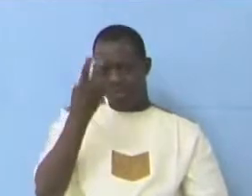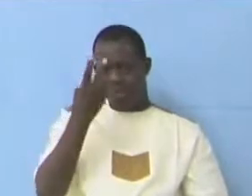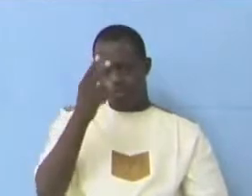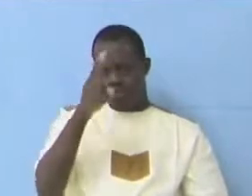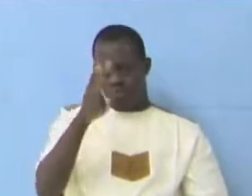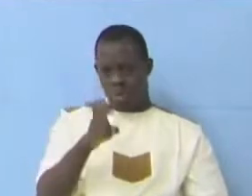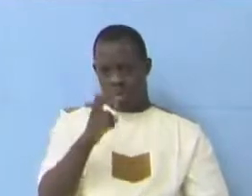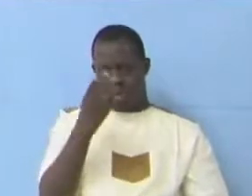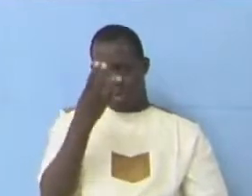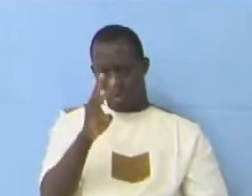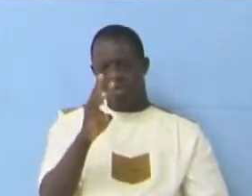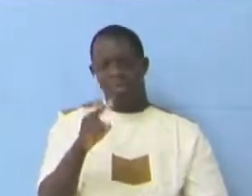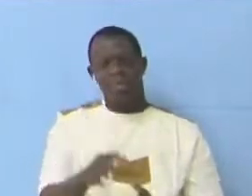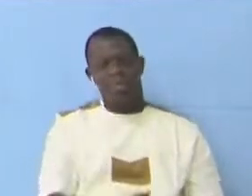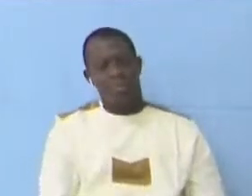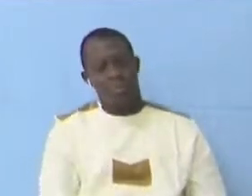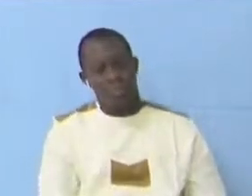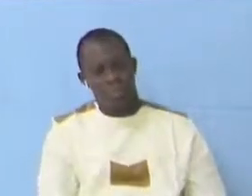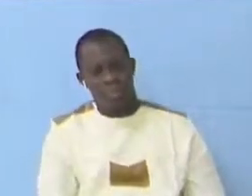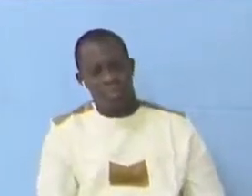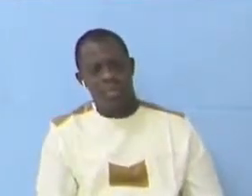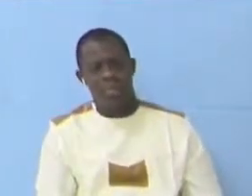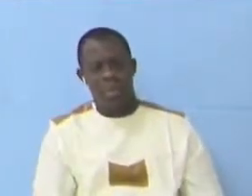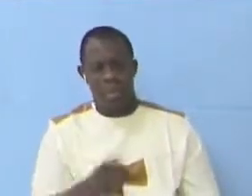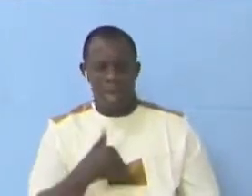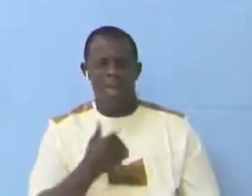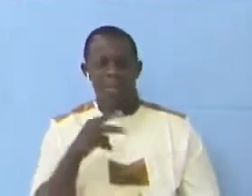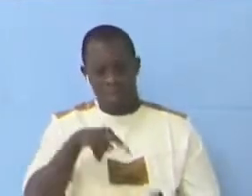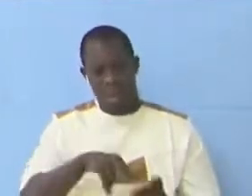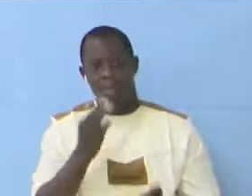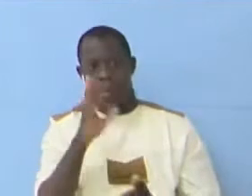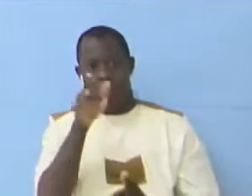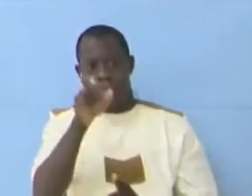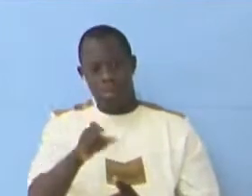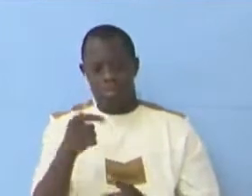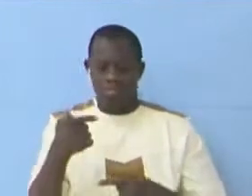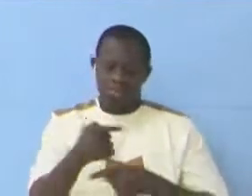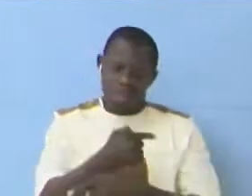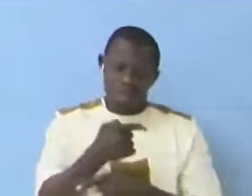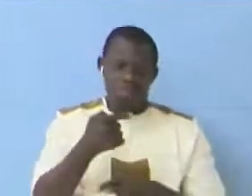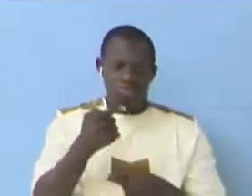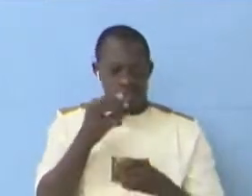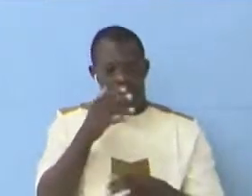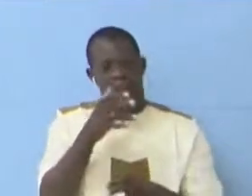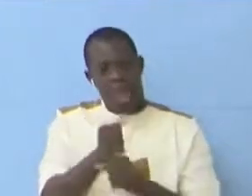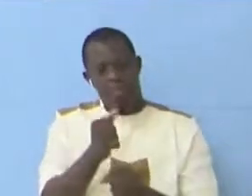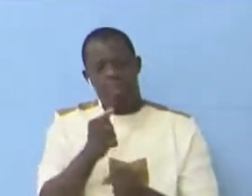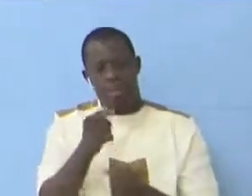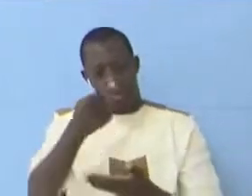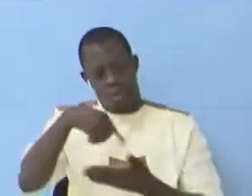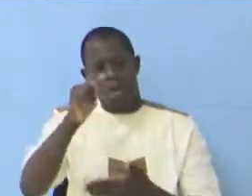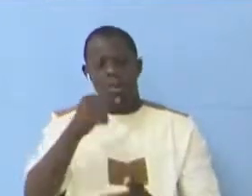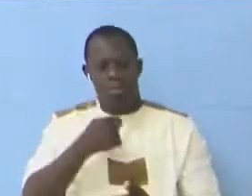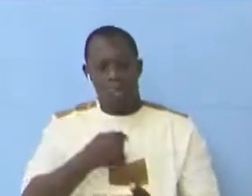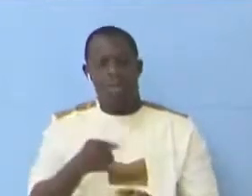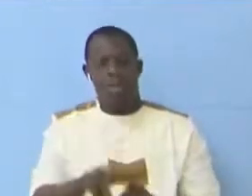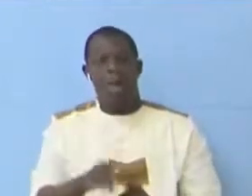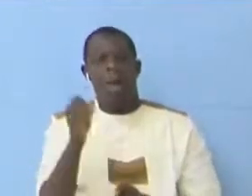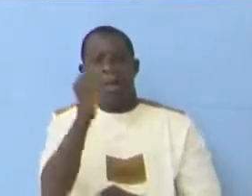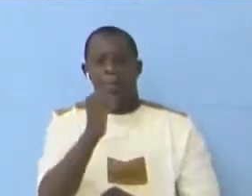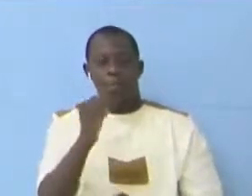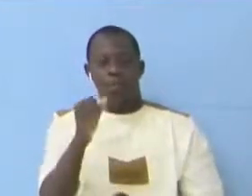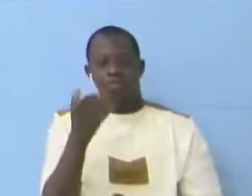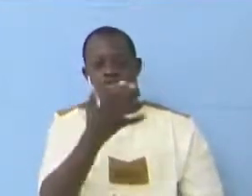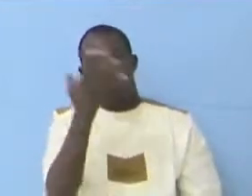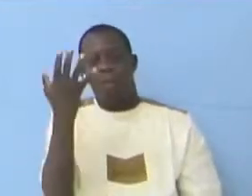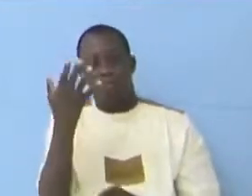ñett la woon. I stand to be corrected because on some of the information I have, I